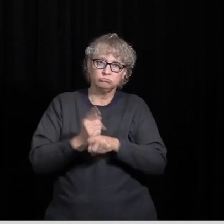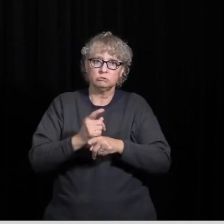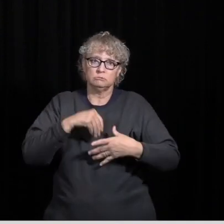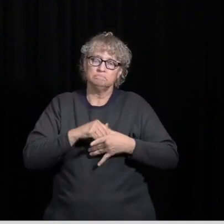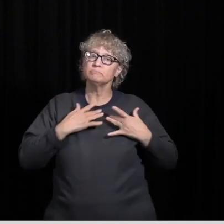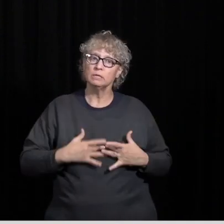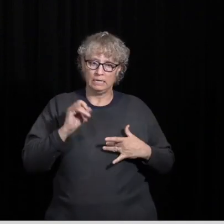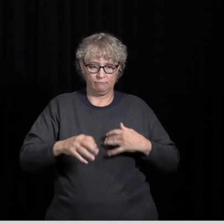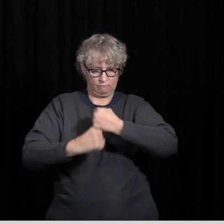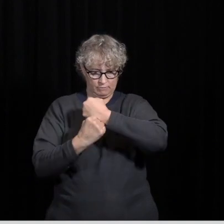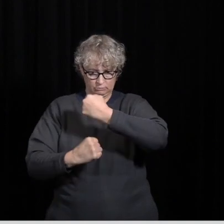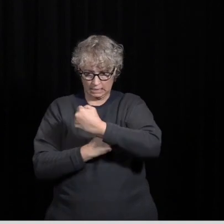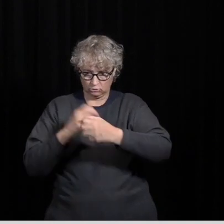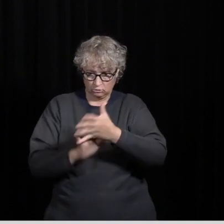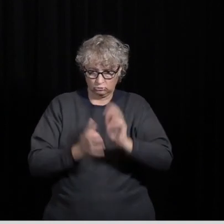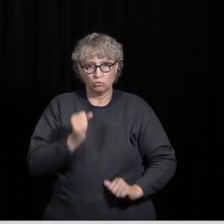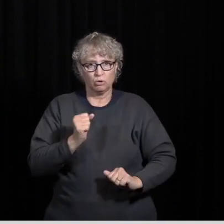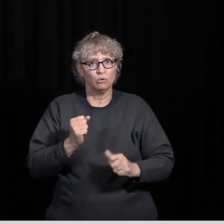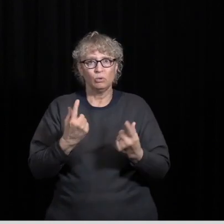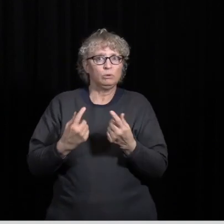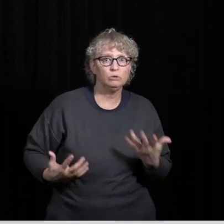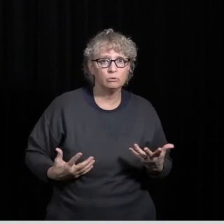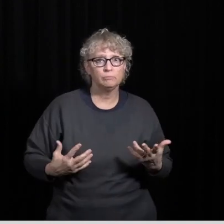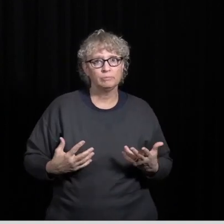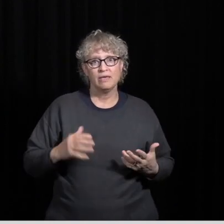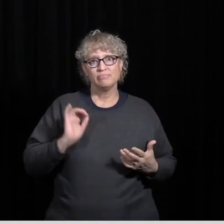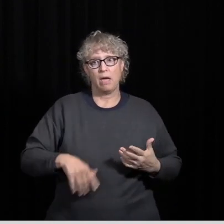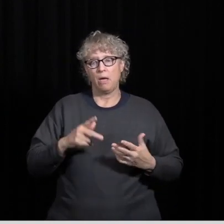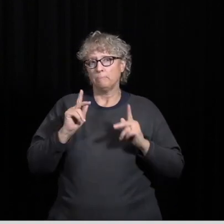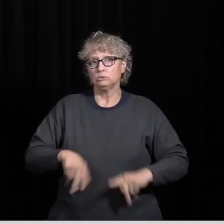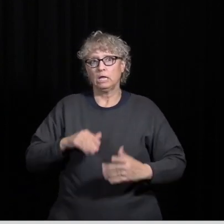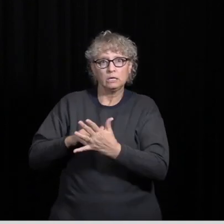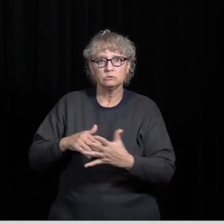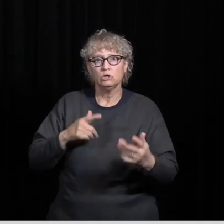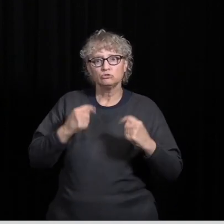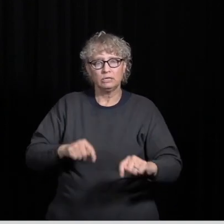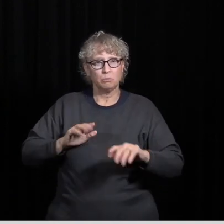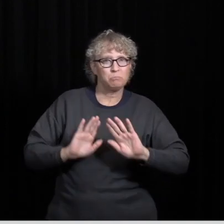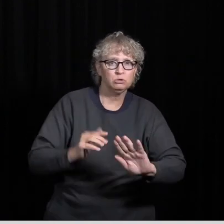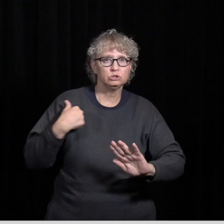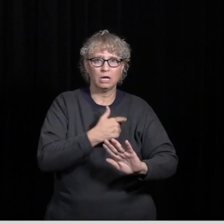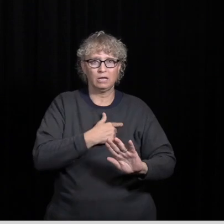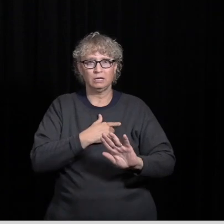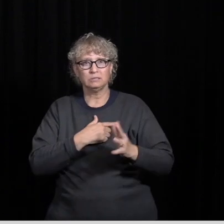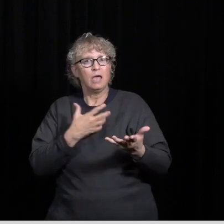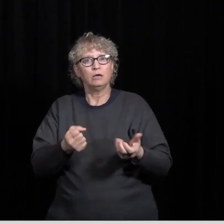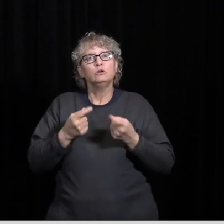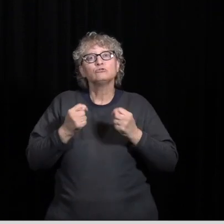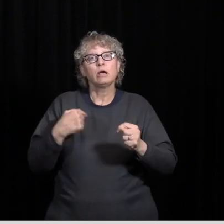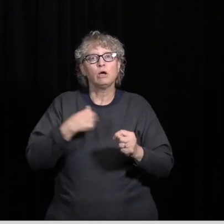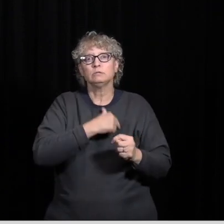are destroyed, what can the righteous do? And so the antagonist is they're trying to knock us off, knock us down, push us, keep us from being